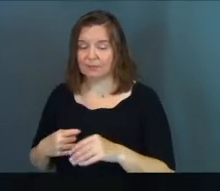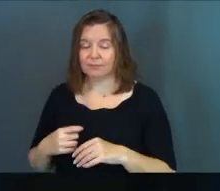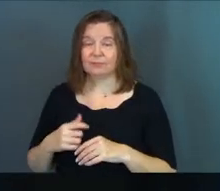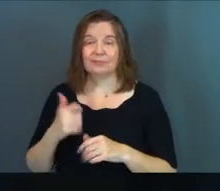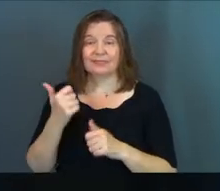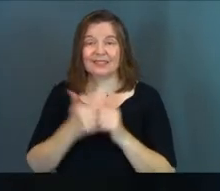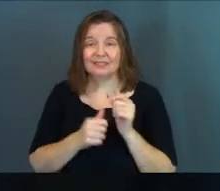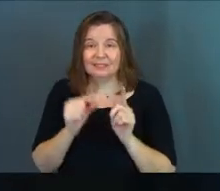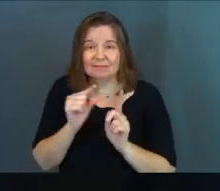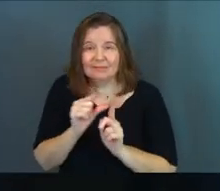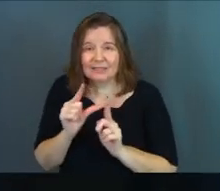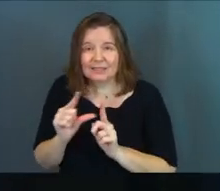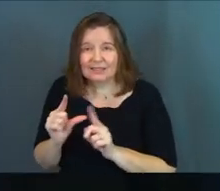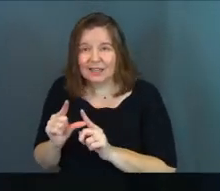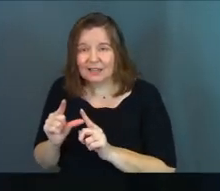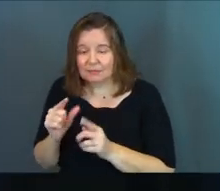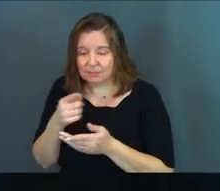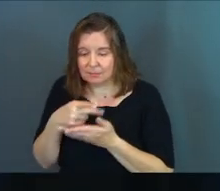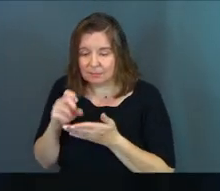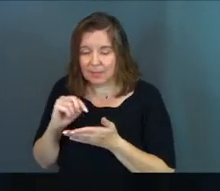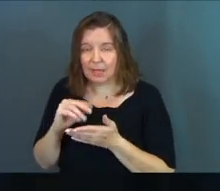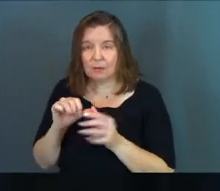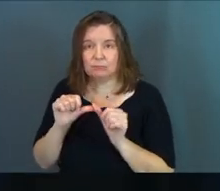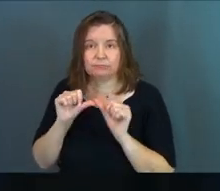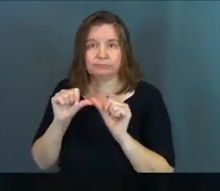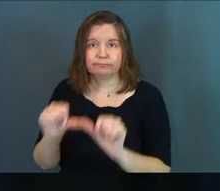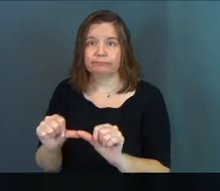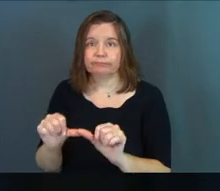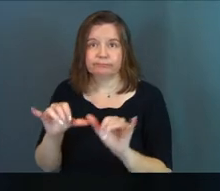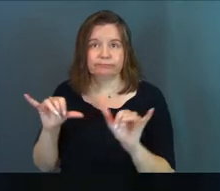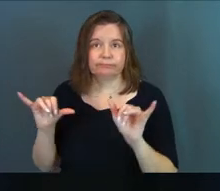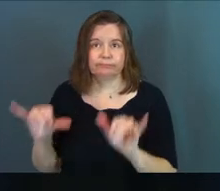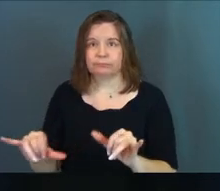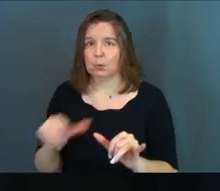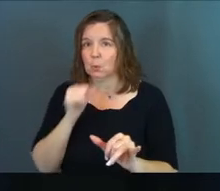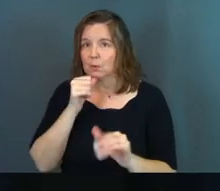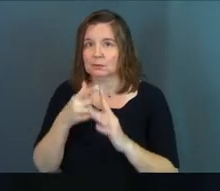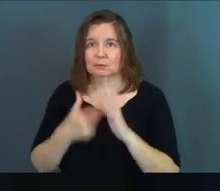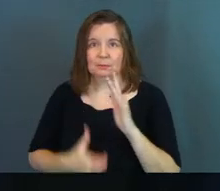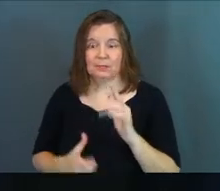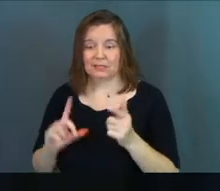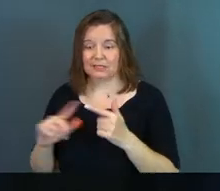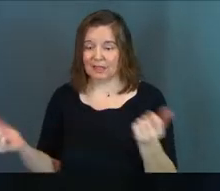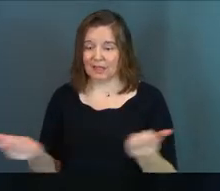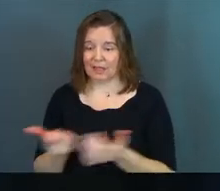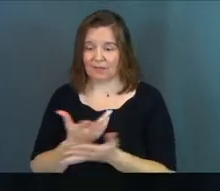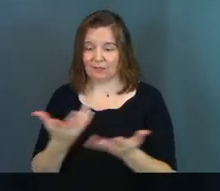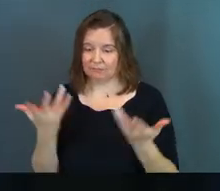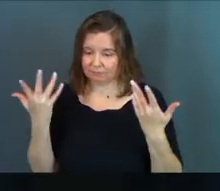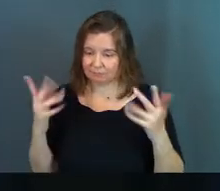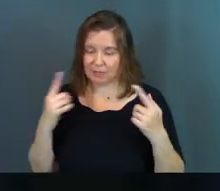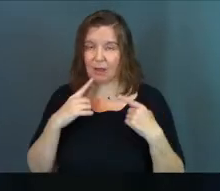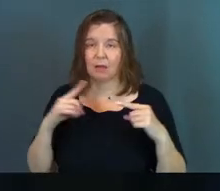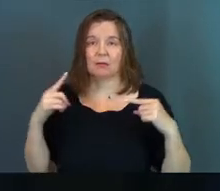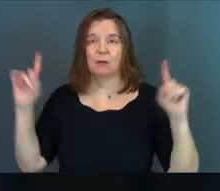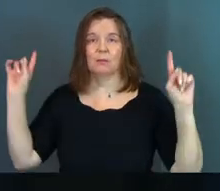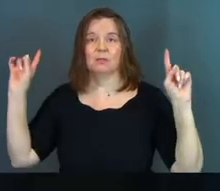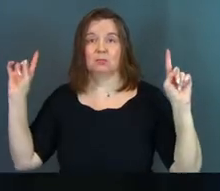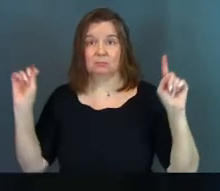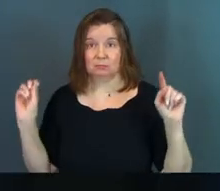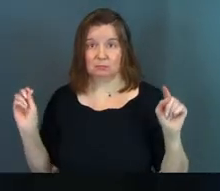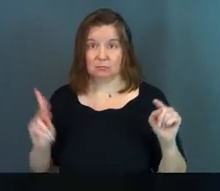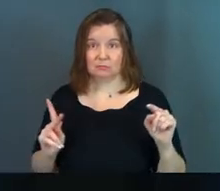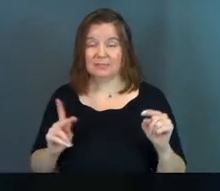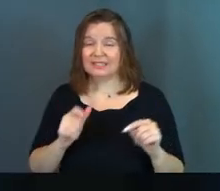letter, not the least stroke of pen will by any means disappear from the law until everything is accomplished.